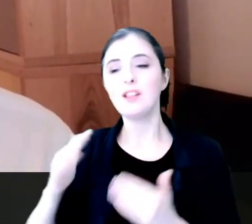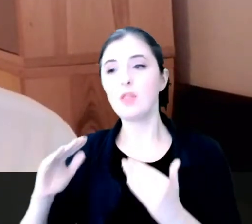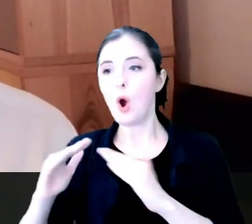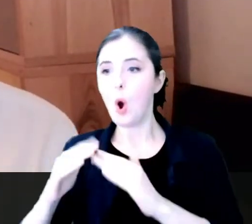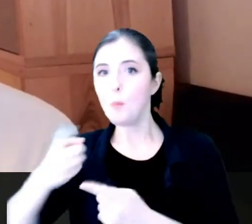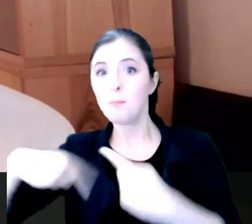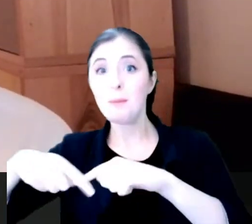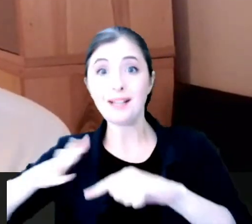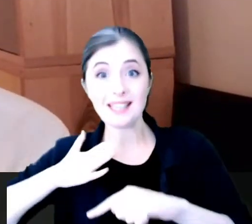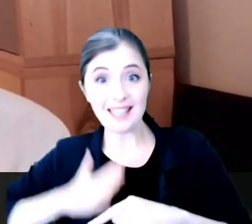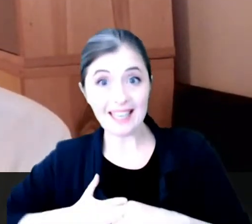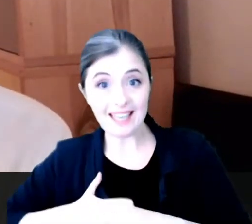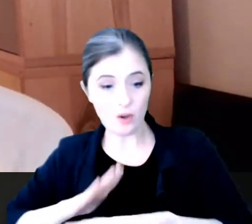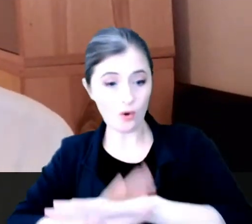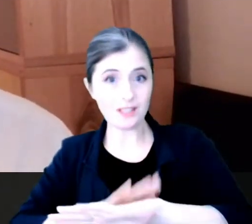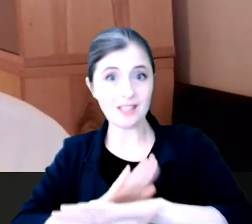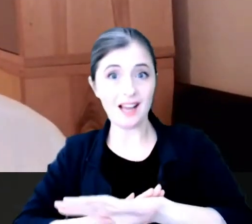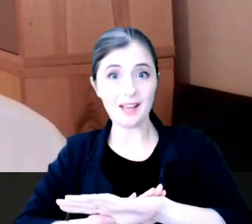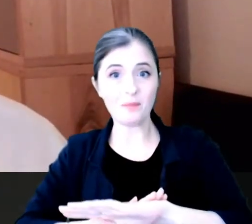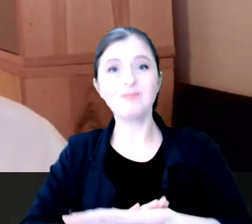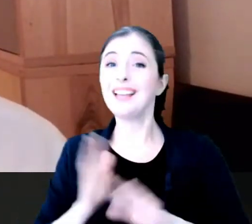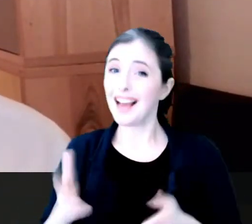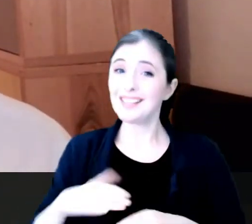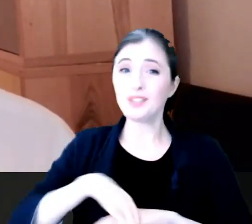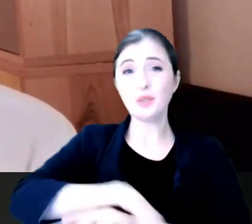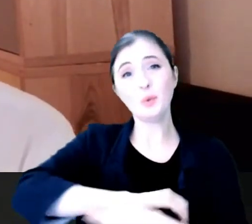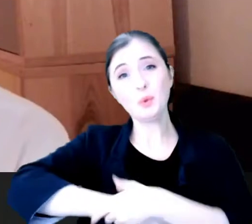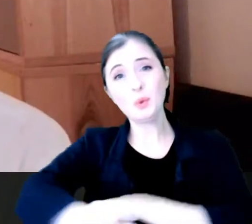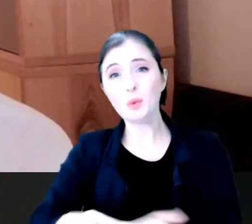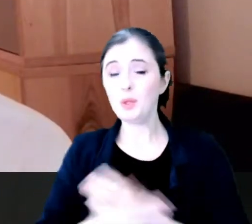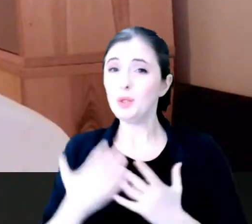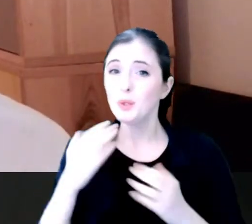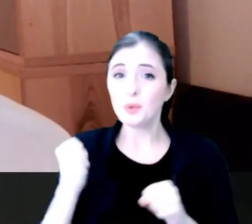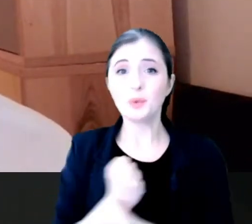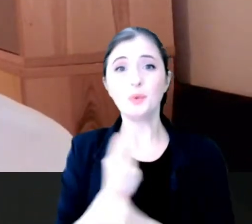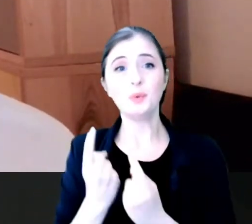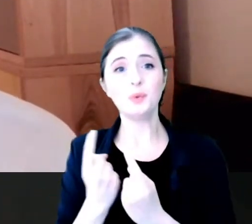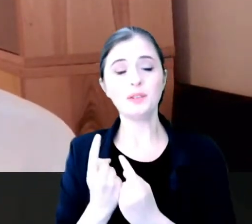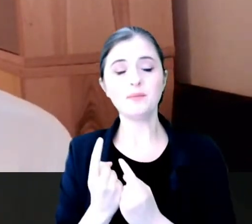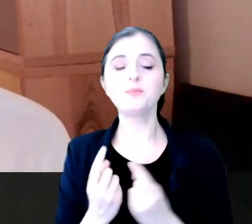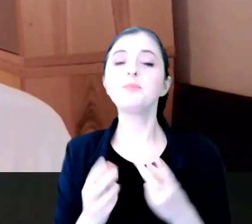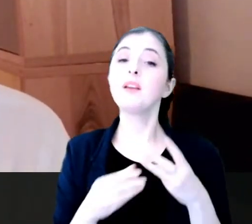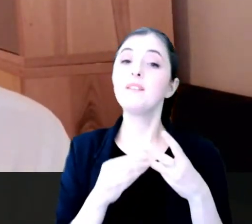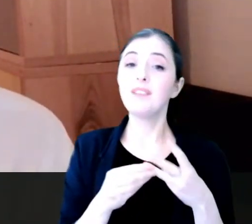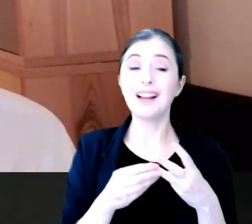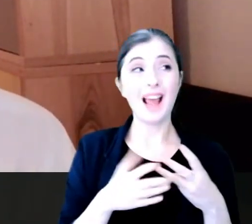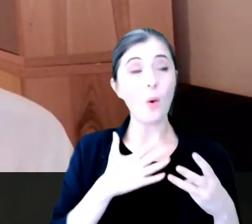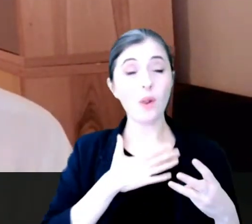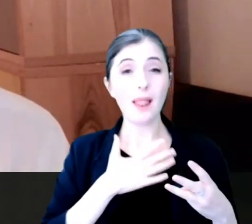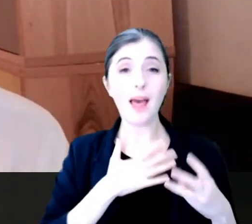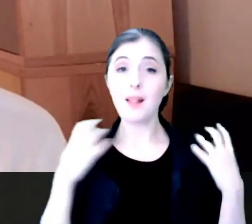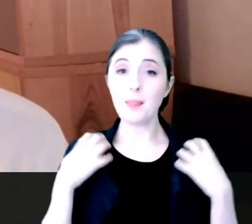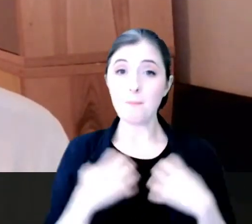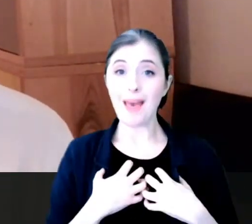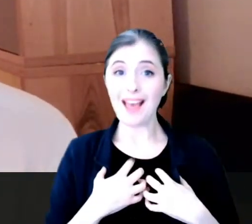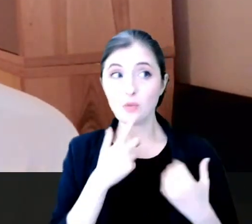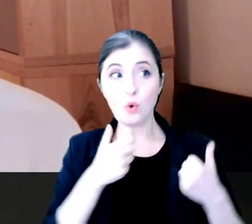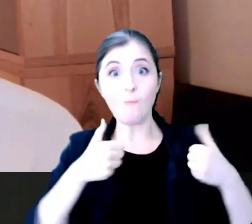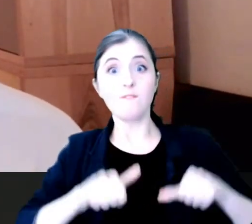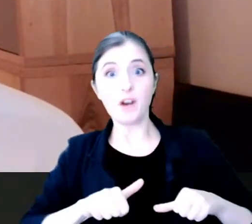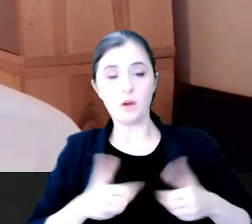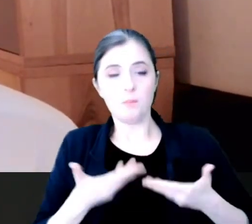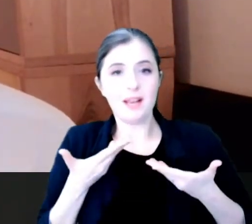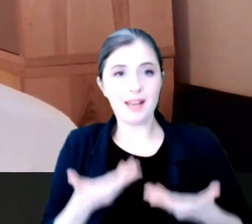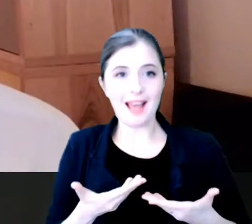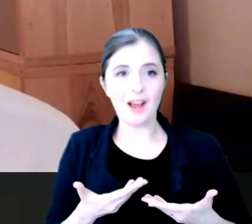bit. I would absolutely like the mayor to confirm to me today, bearing in mind he uses this old